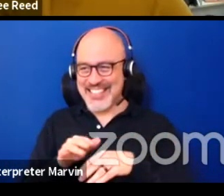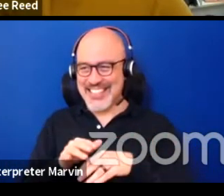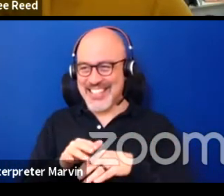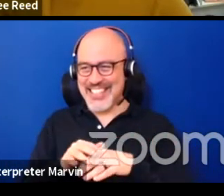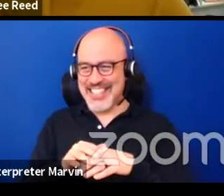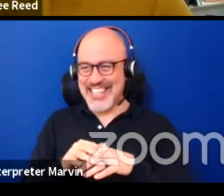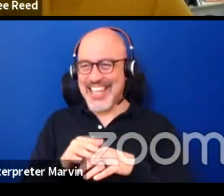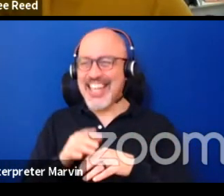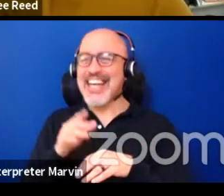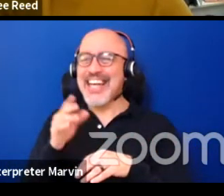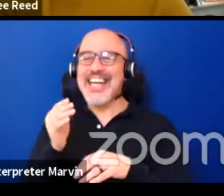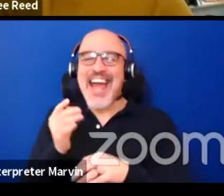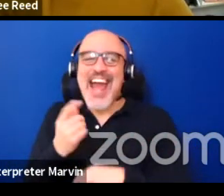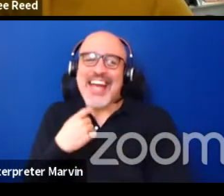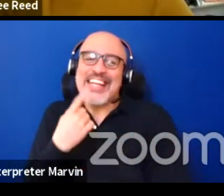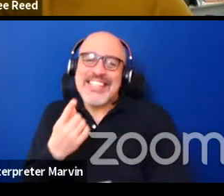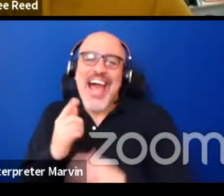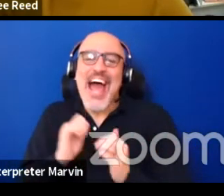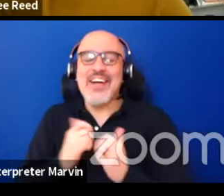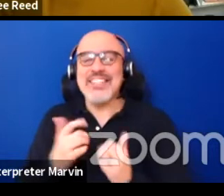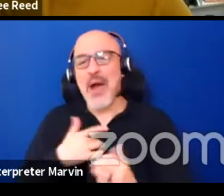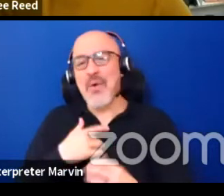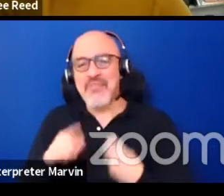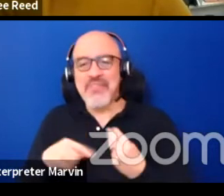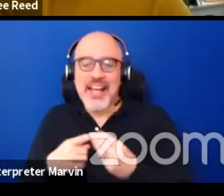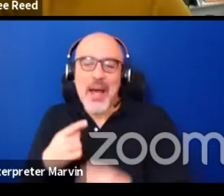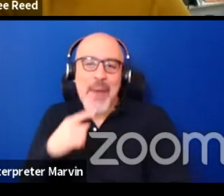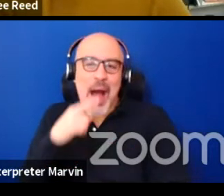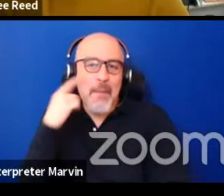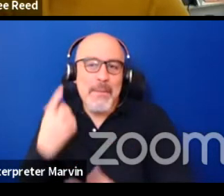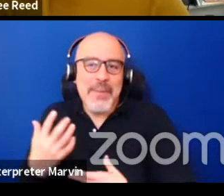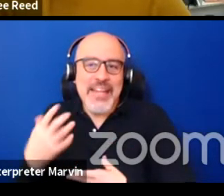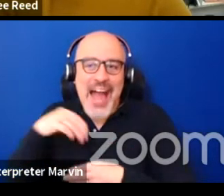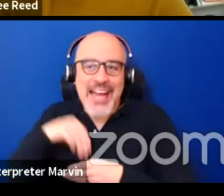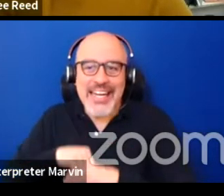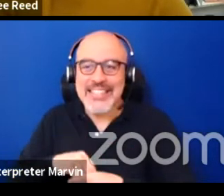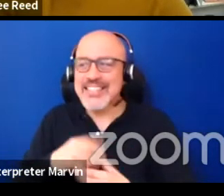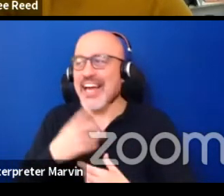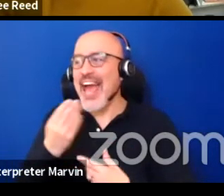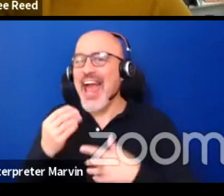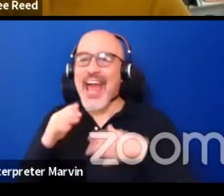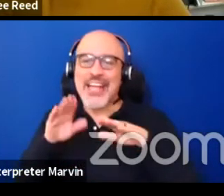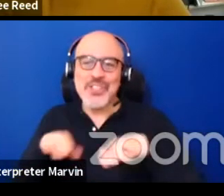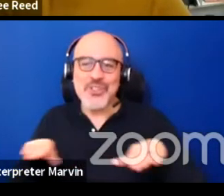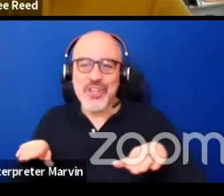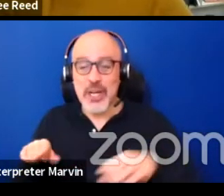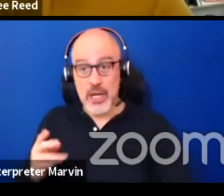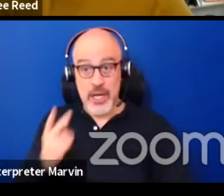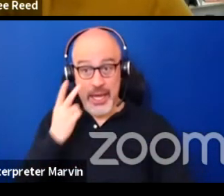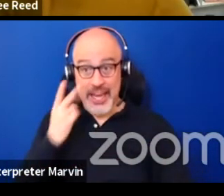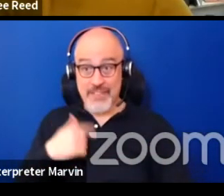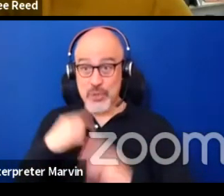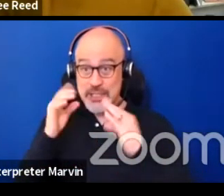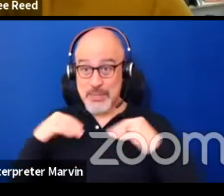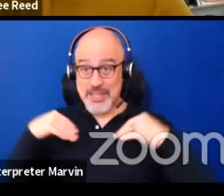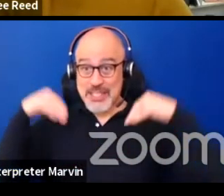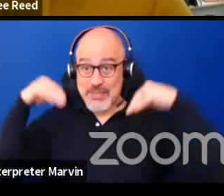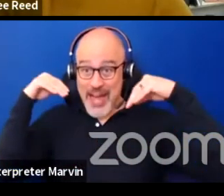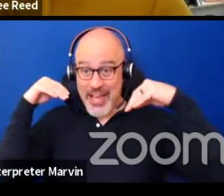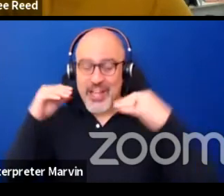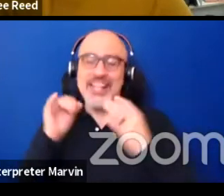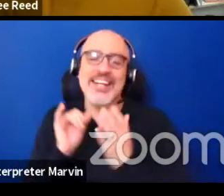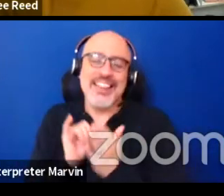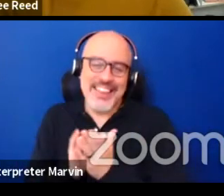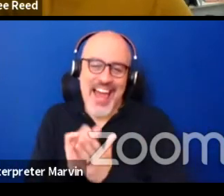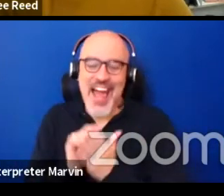and it tells how I feel about Blackness and how I feel about children. So when you see me smile, those are the things that I'm